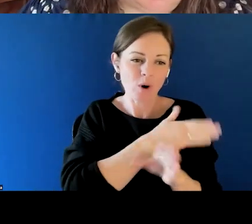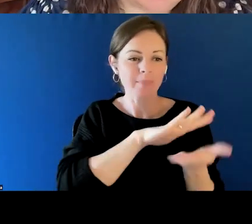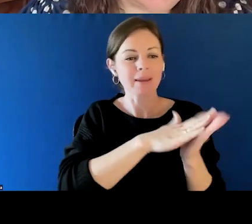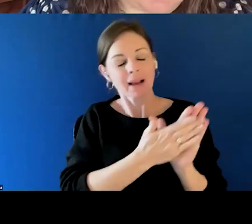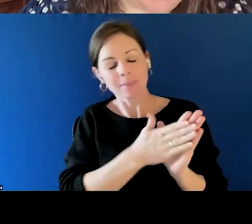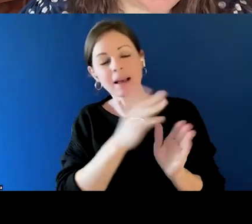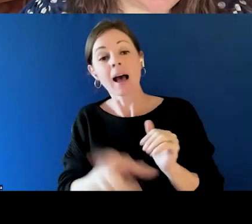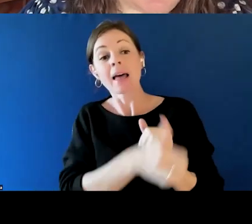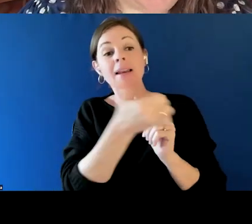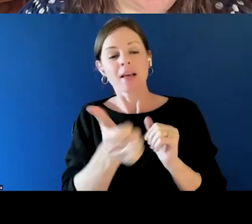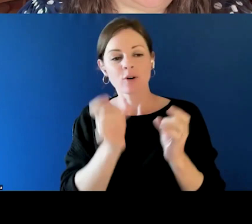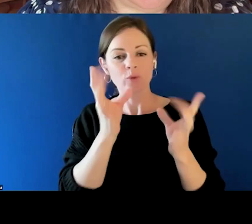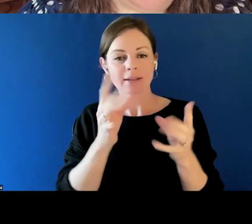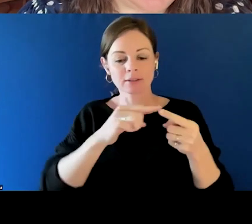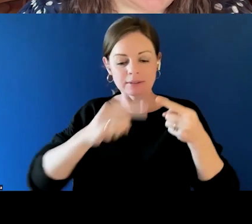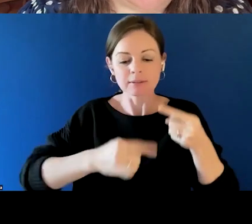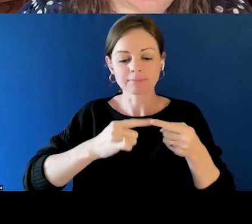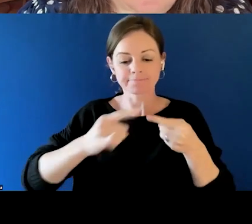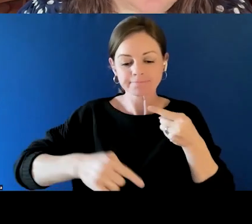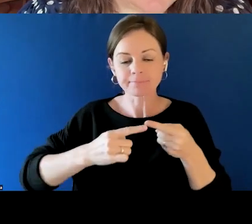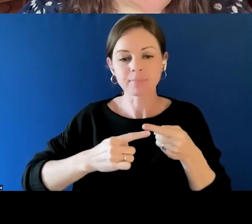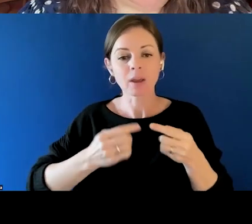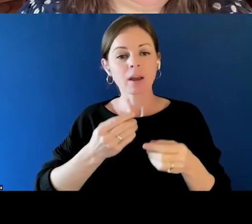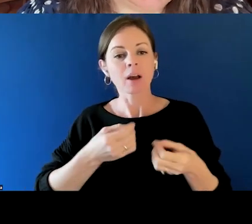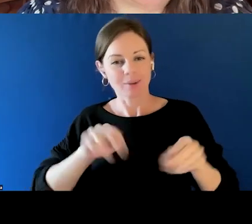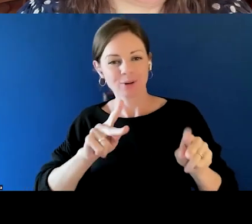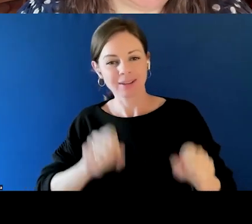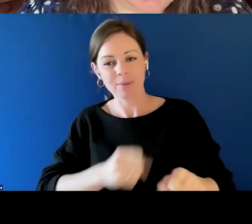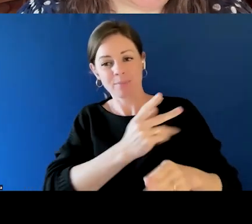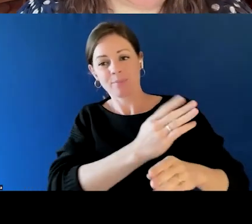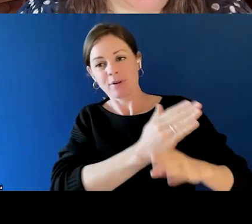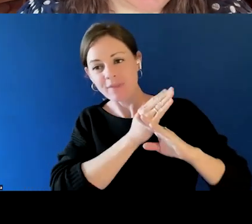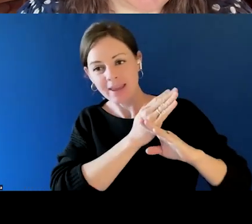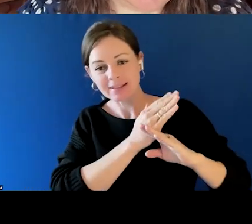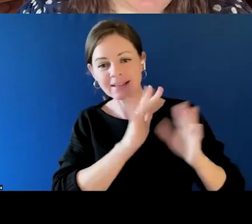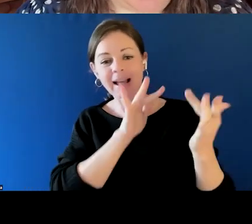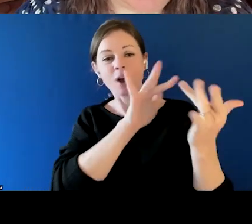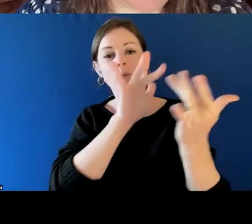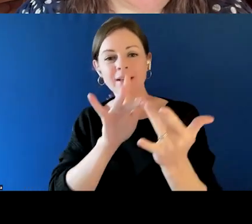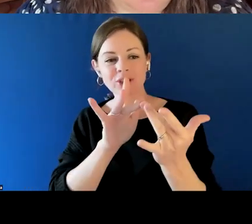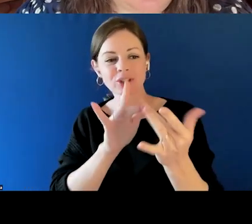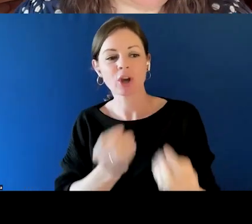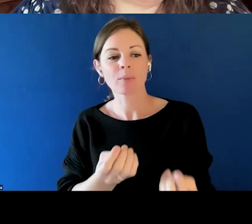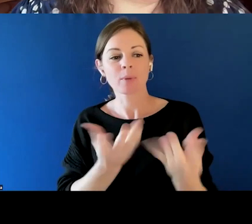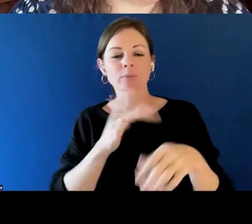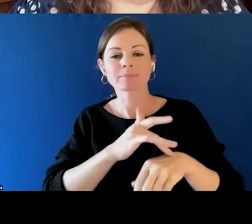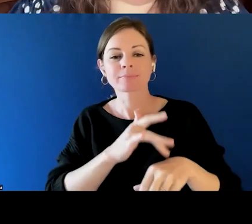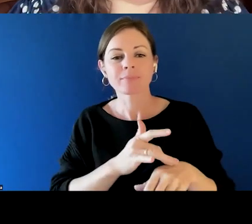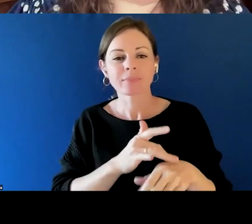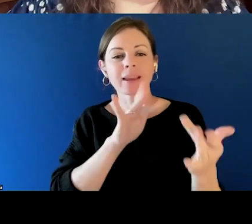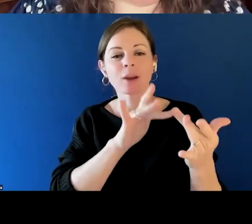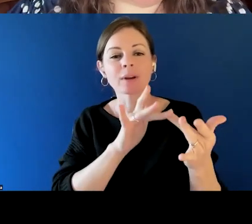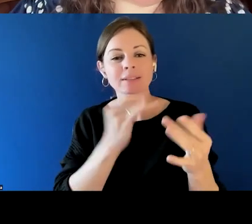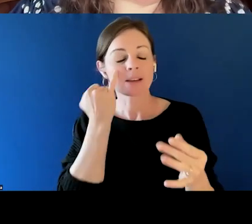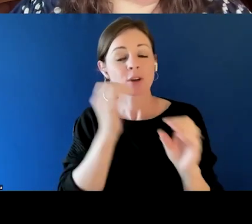again, and you've got a cycle. So there's opportunity for prevention and for outreach. And these are multiple touch, low urgency type things. So again, if there's no